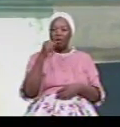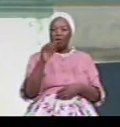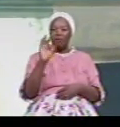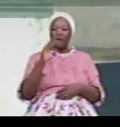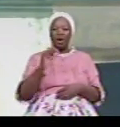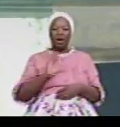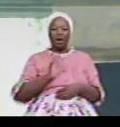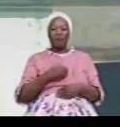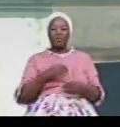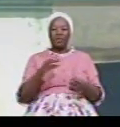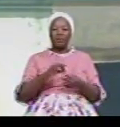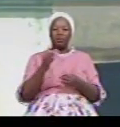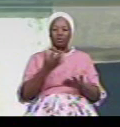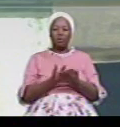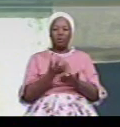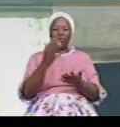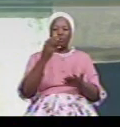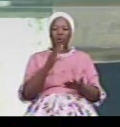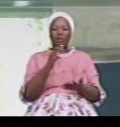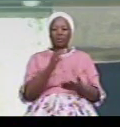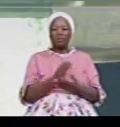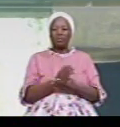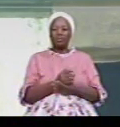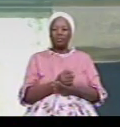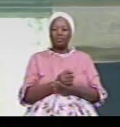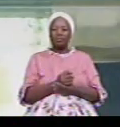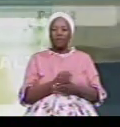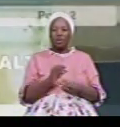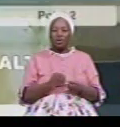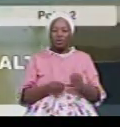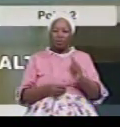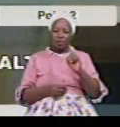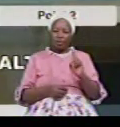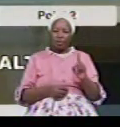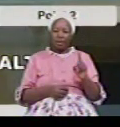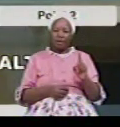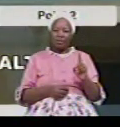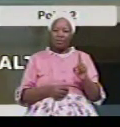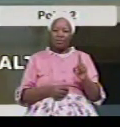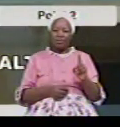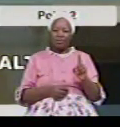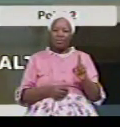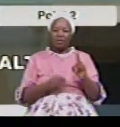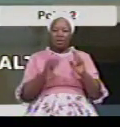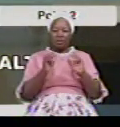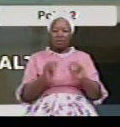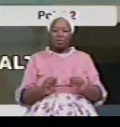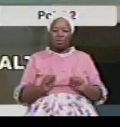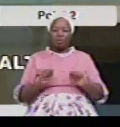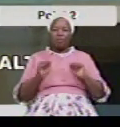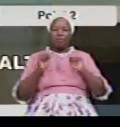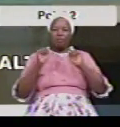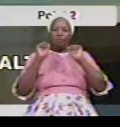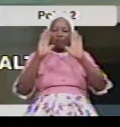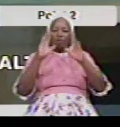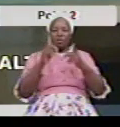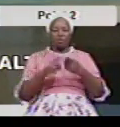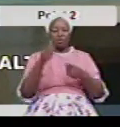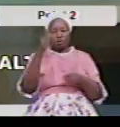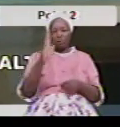spiritual wealth. Number one, submit to God.